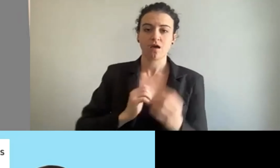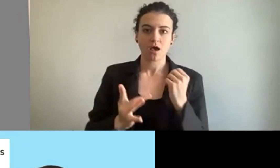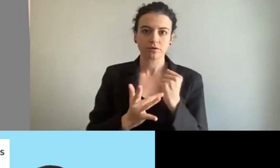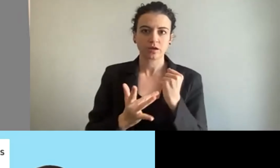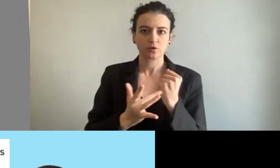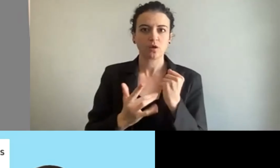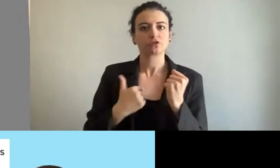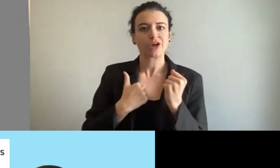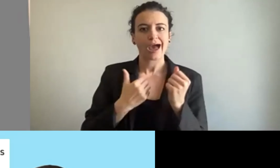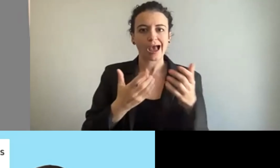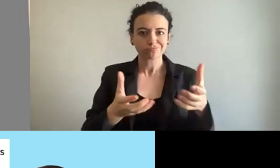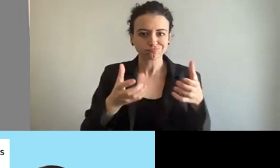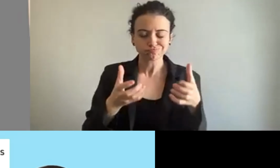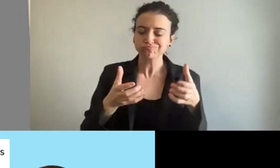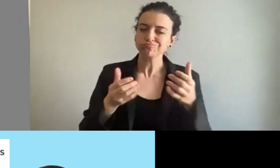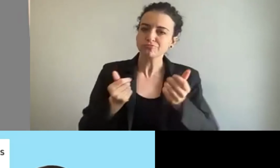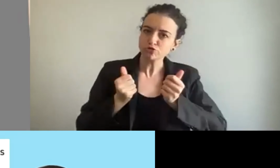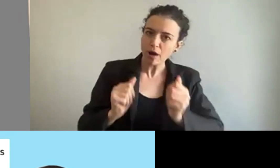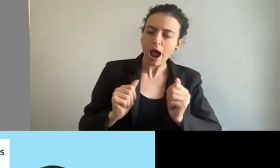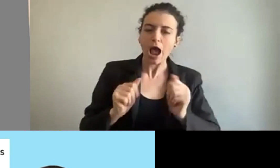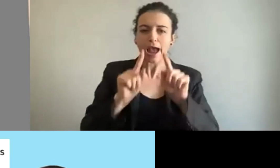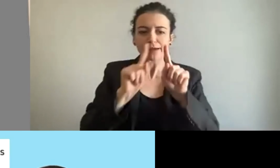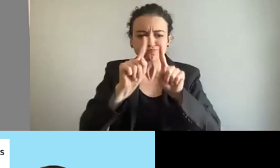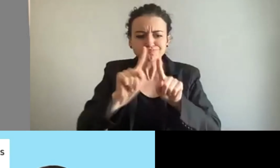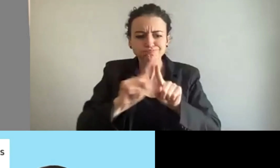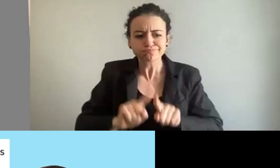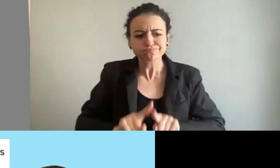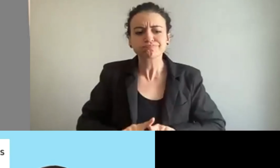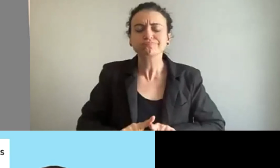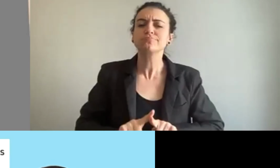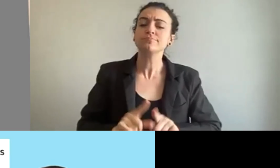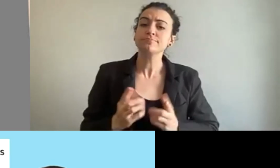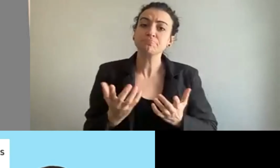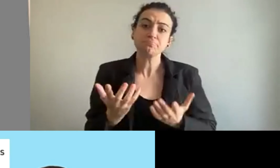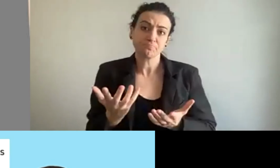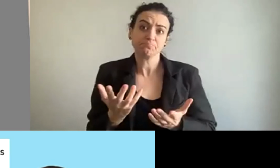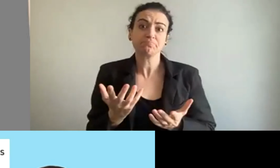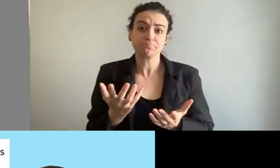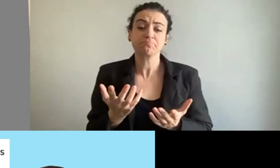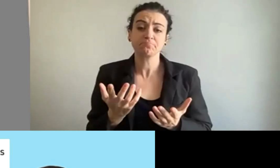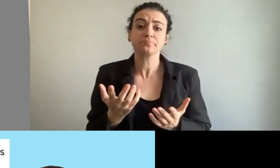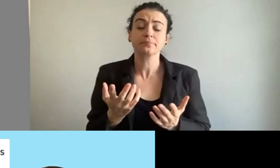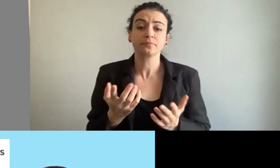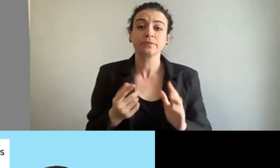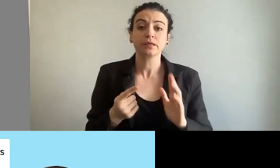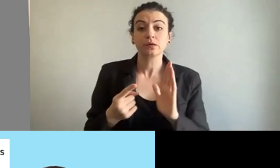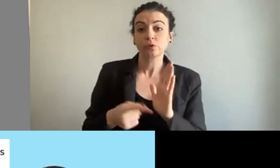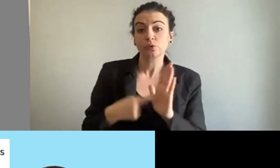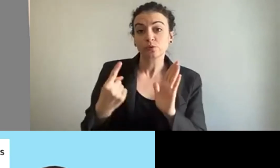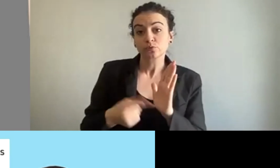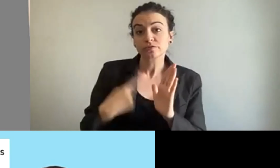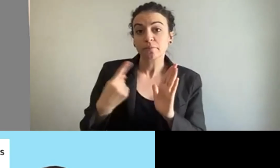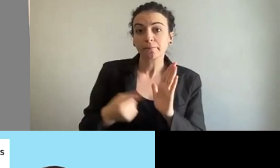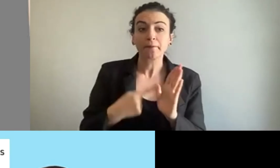sometimes weren't made for what I use it